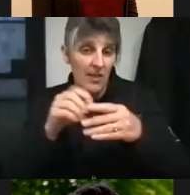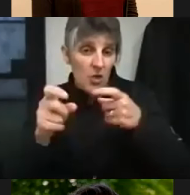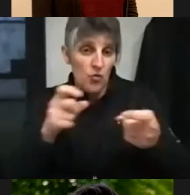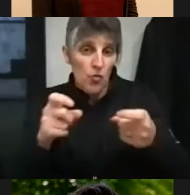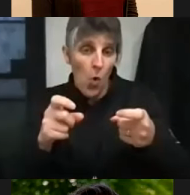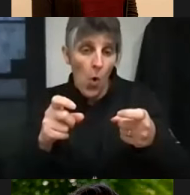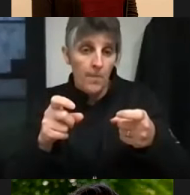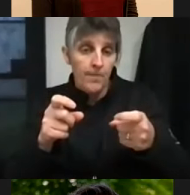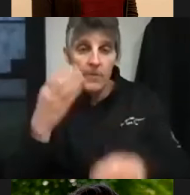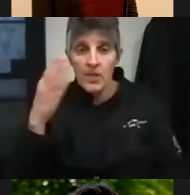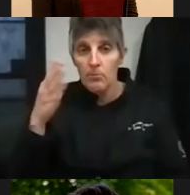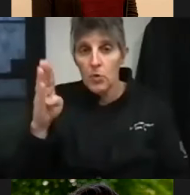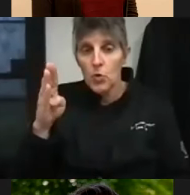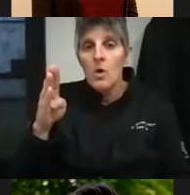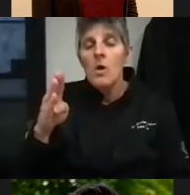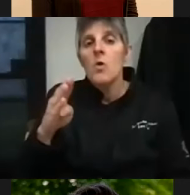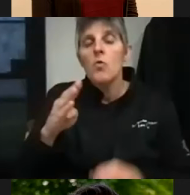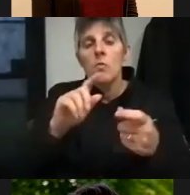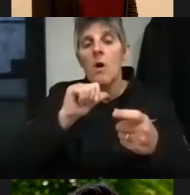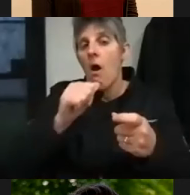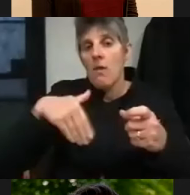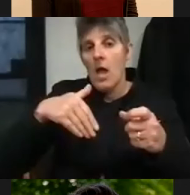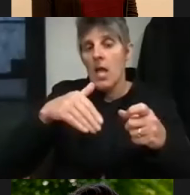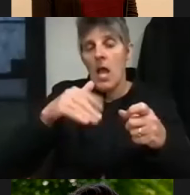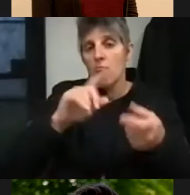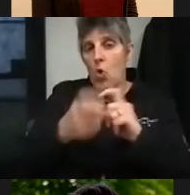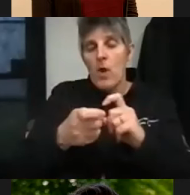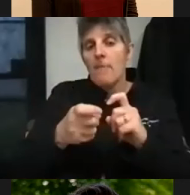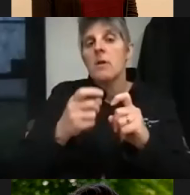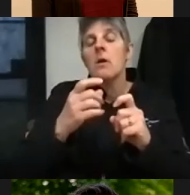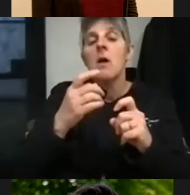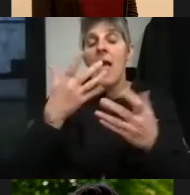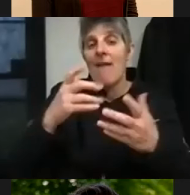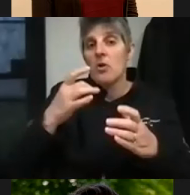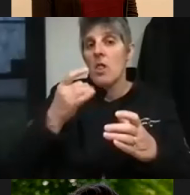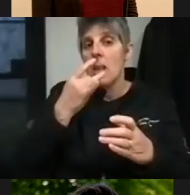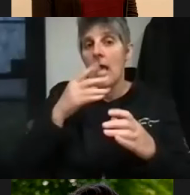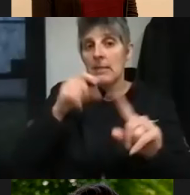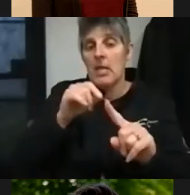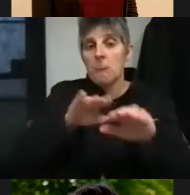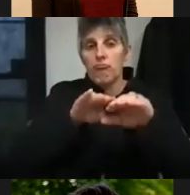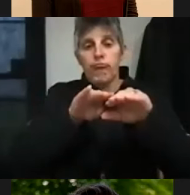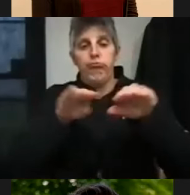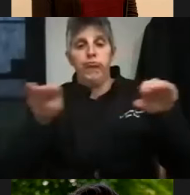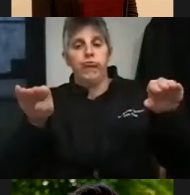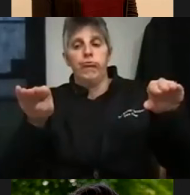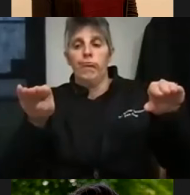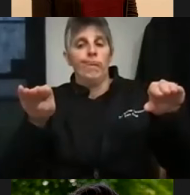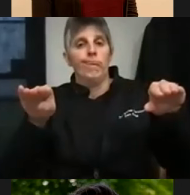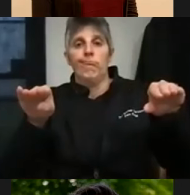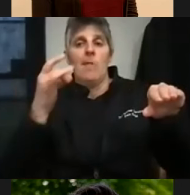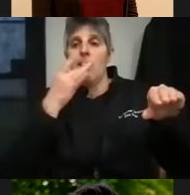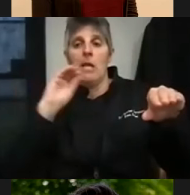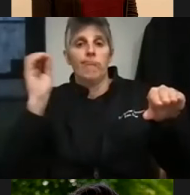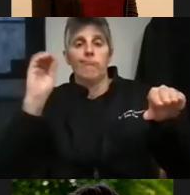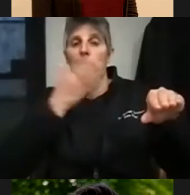the unreprogrammed mice, so after light stimulation is quite flat, there's no light